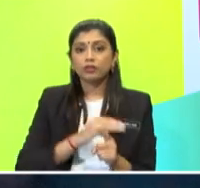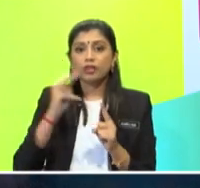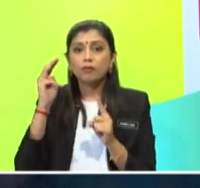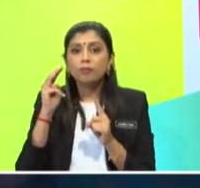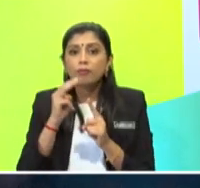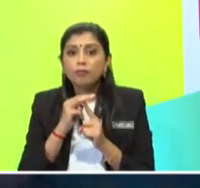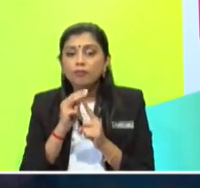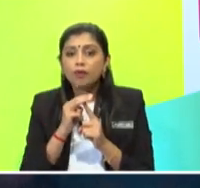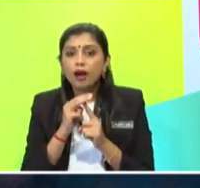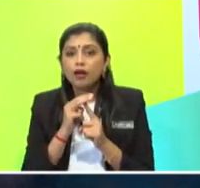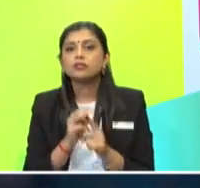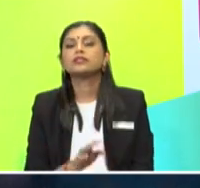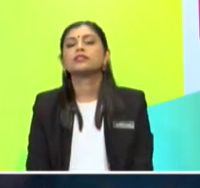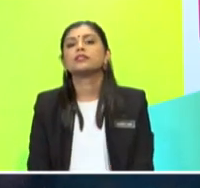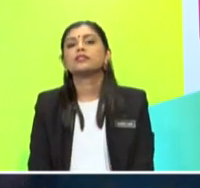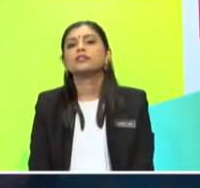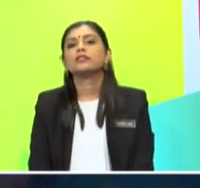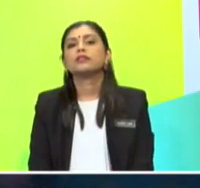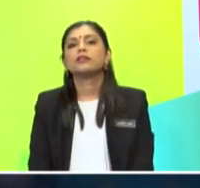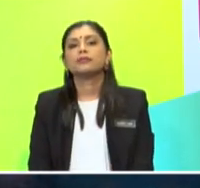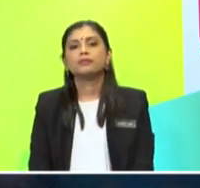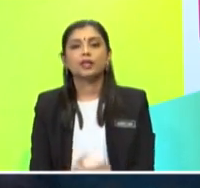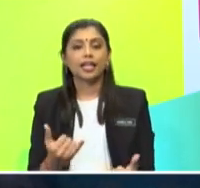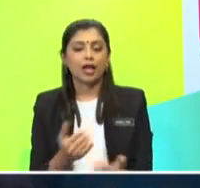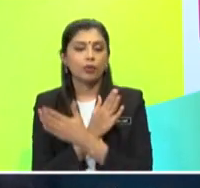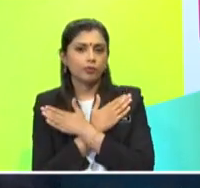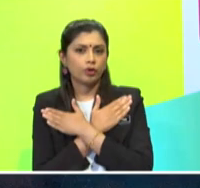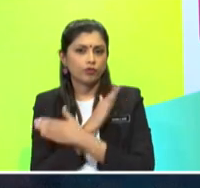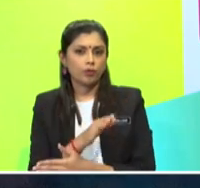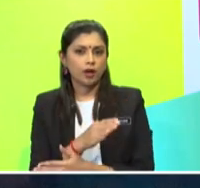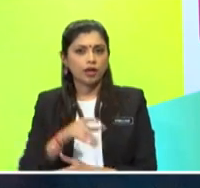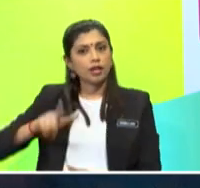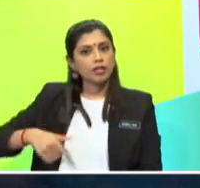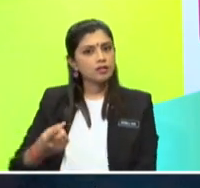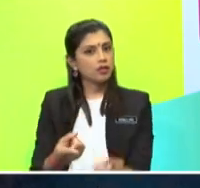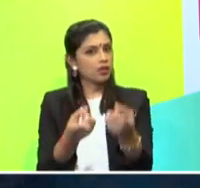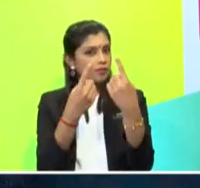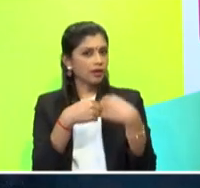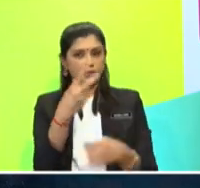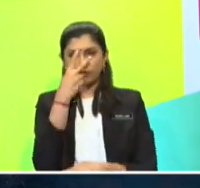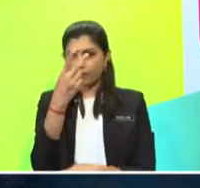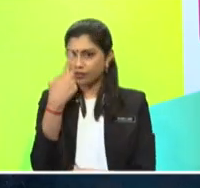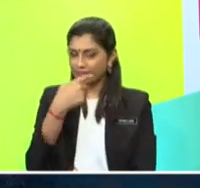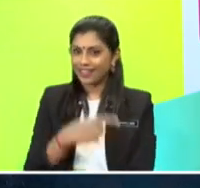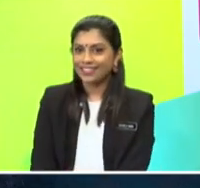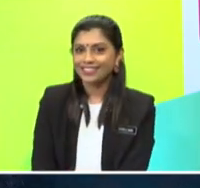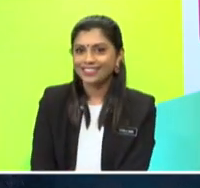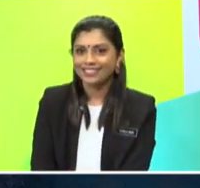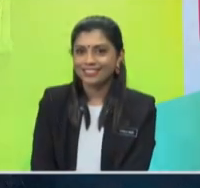to make that beautiful paragraph. Exactly. And right now, we're going to take a short break and back to you on Lower Form on DidikTV KPM.